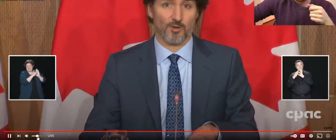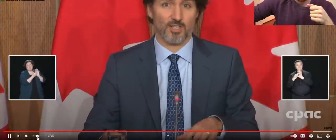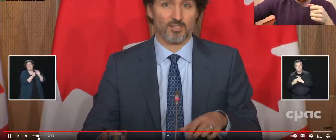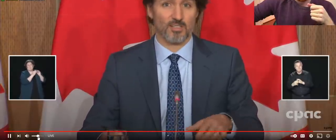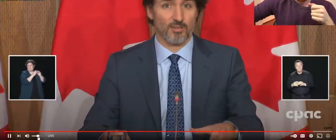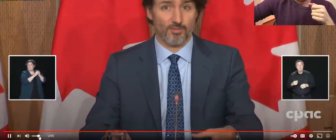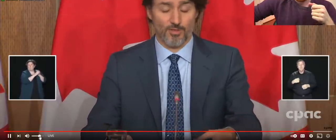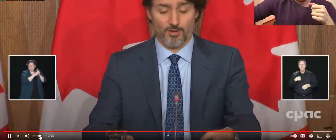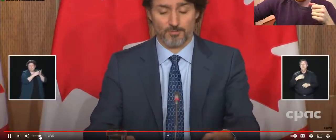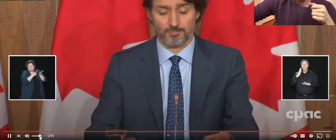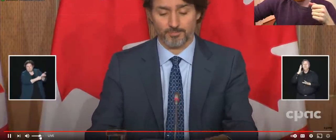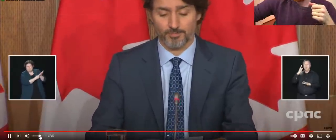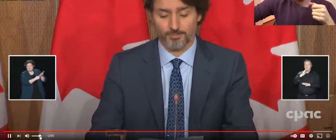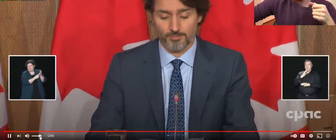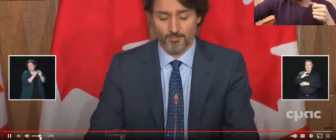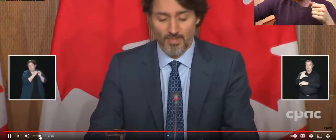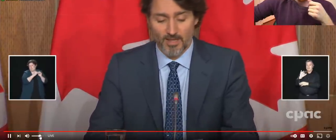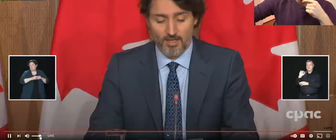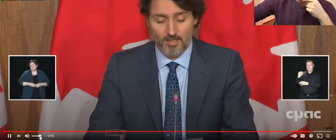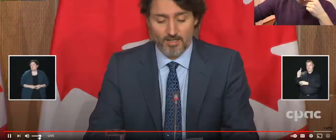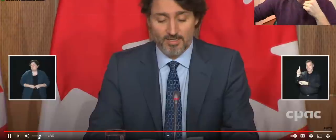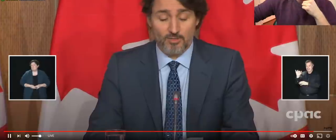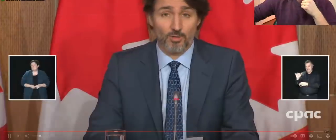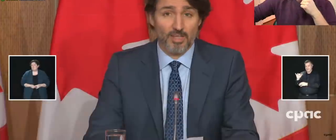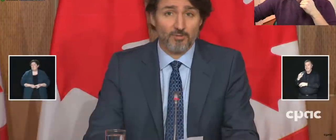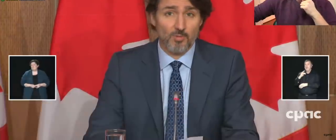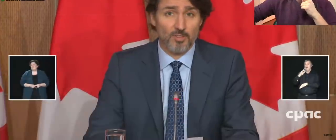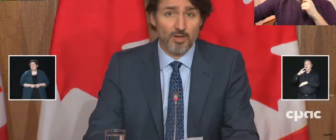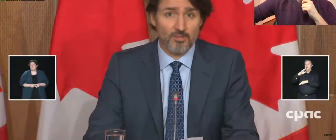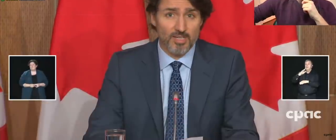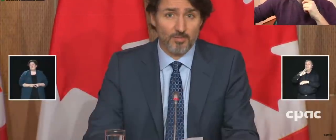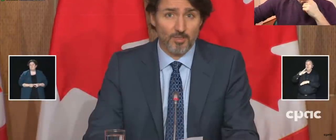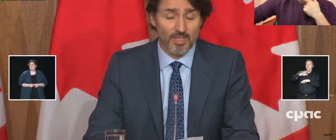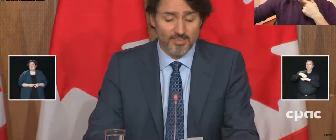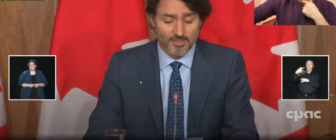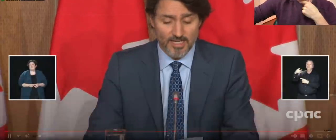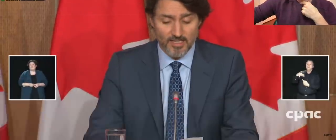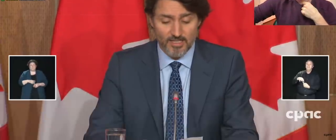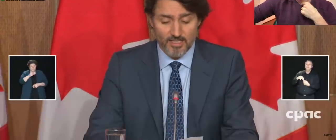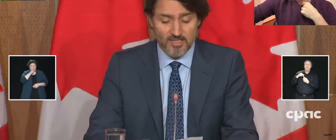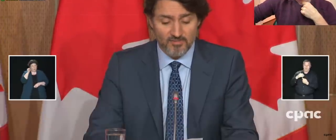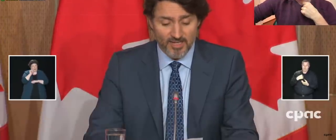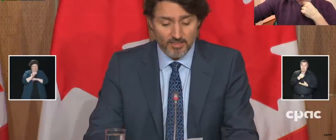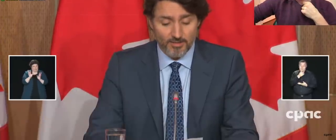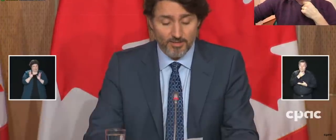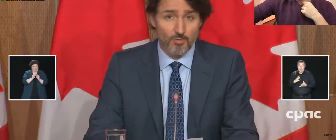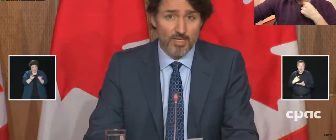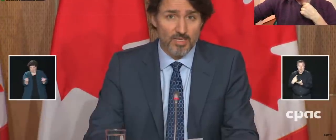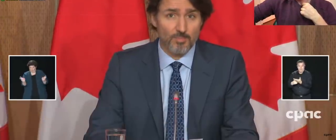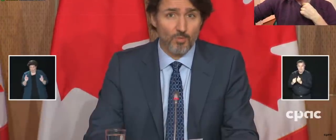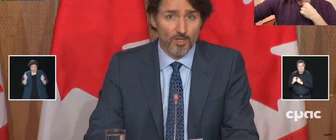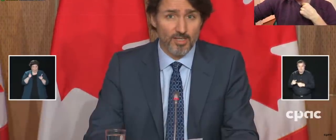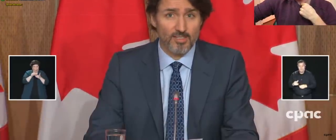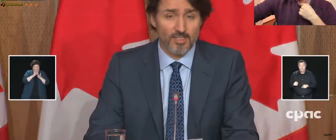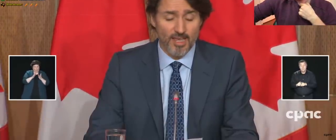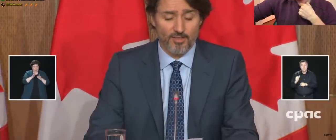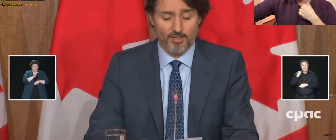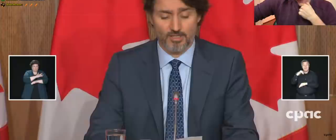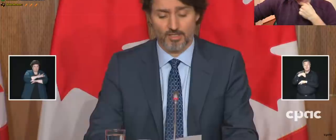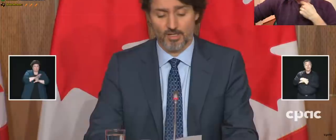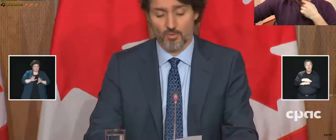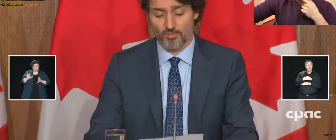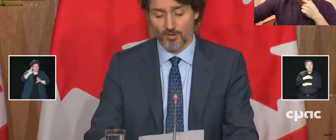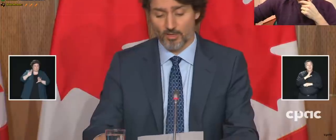these priorities further. As I told everyone around the table last night, it's vital that we keep working